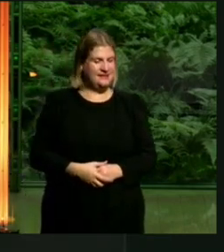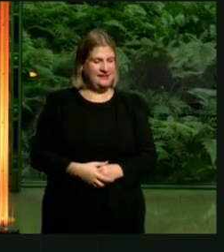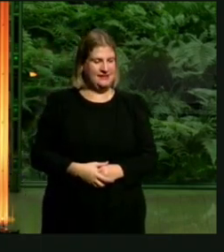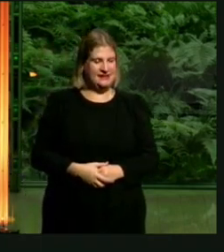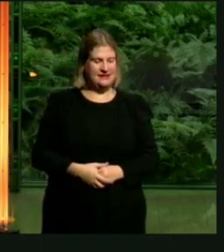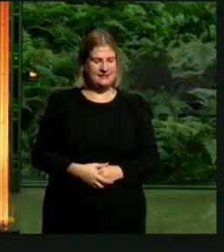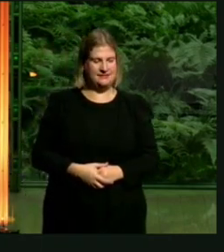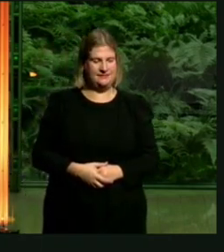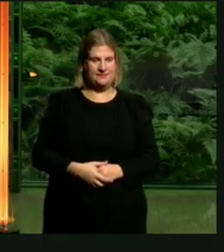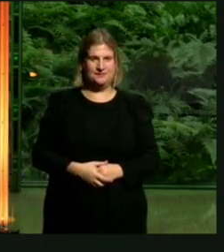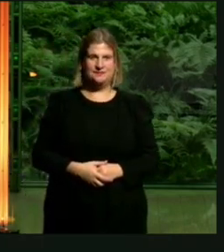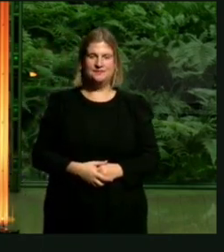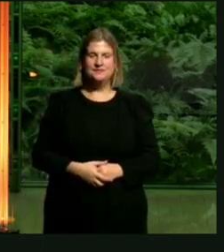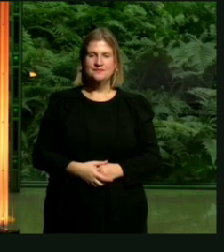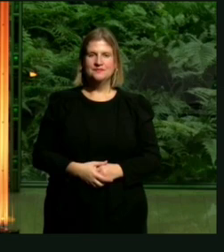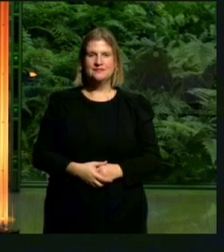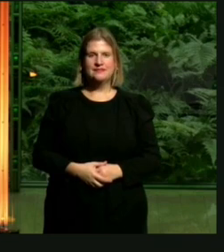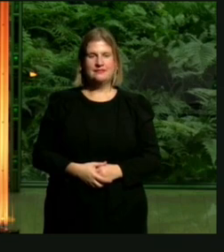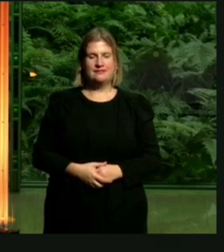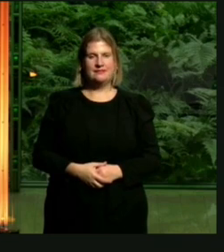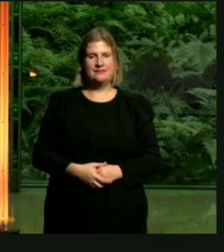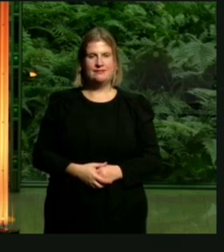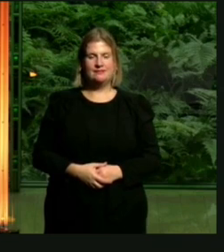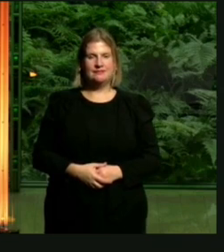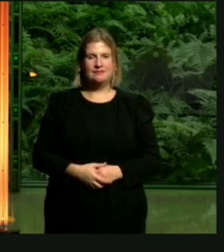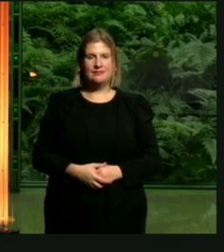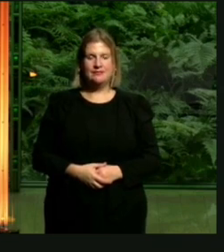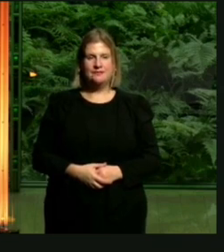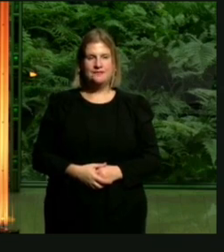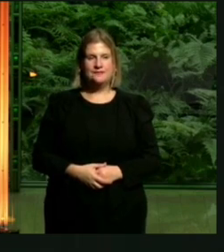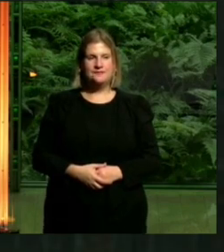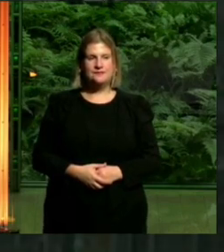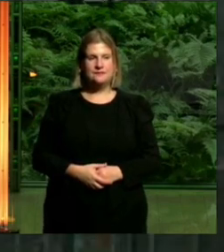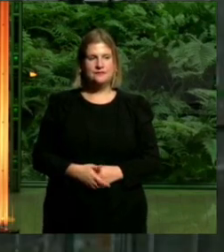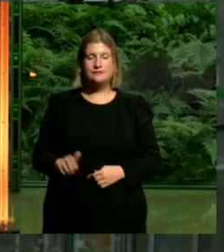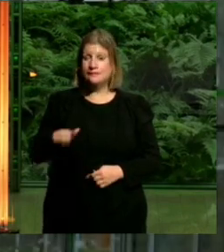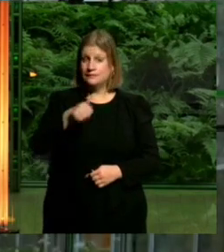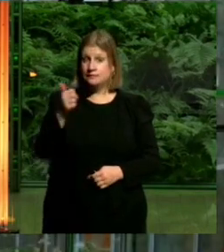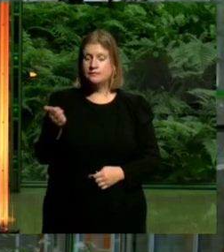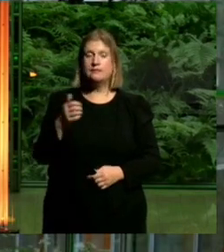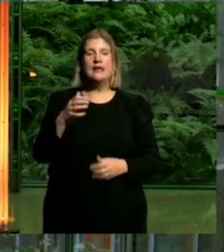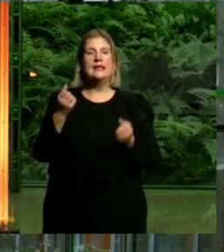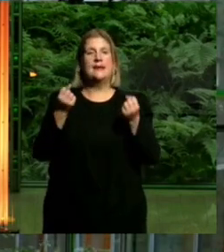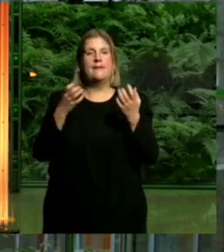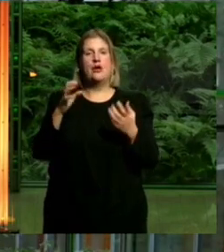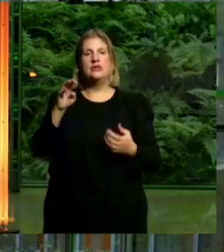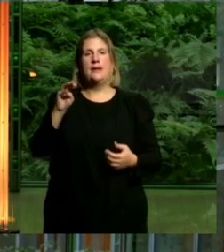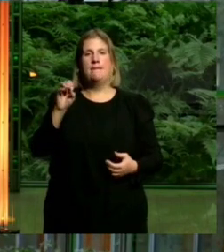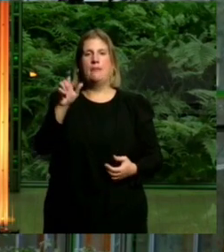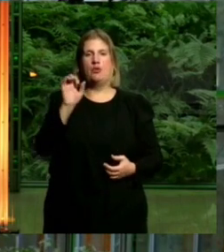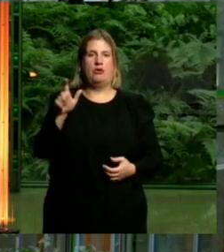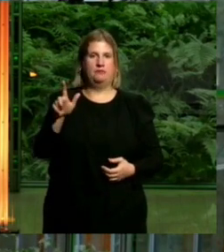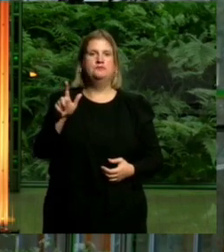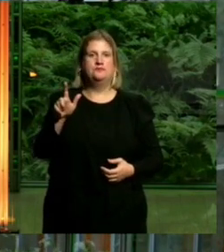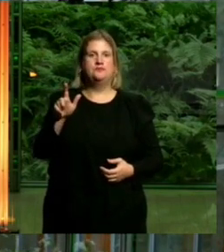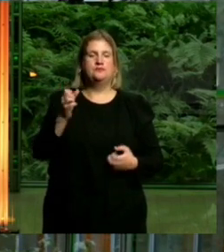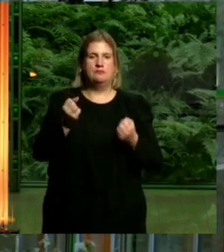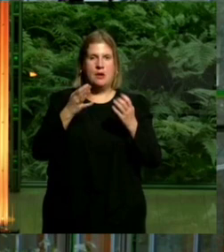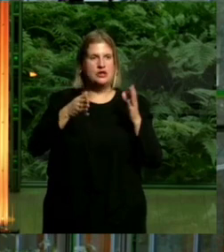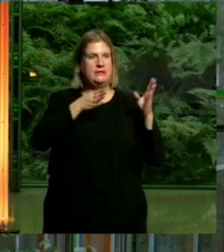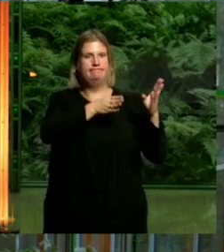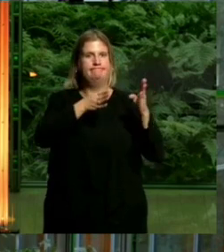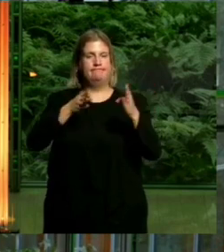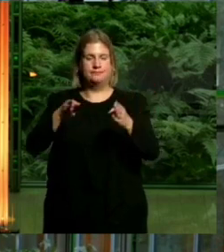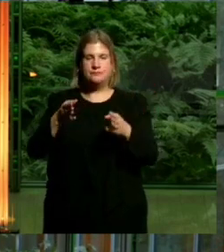All right. The other thing is multimodal. Now, how many of you have played around